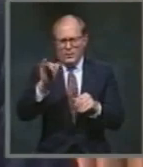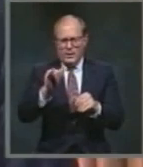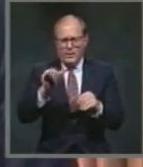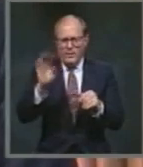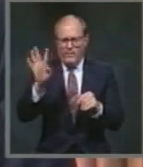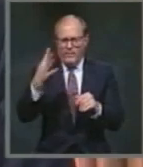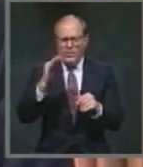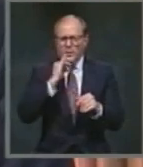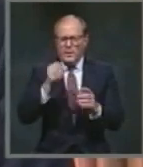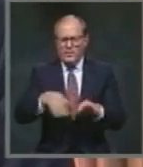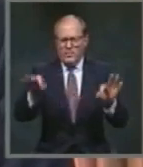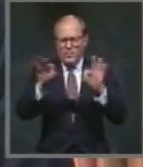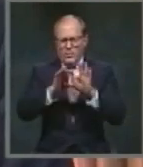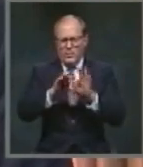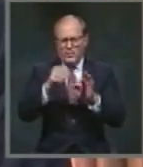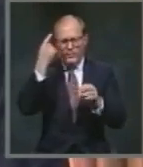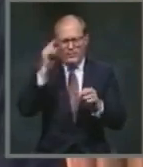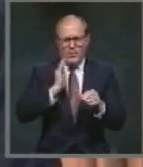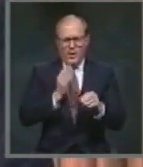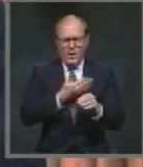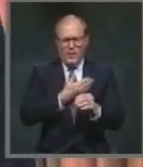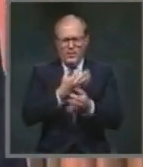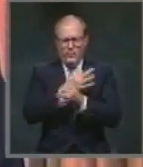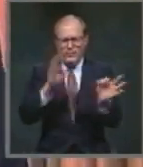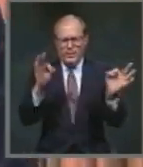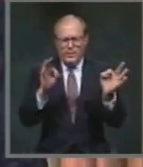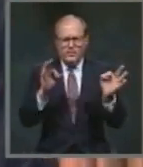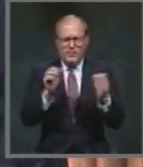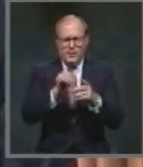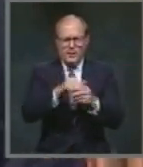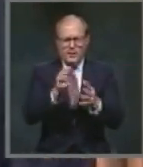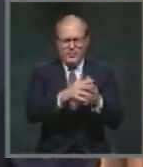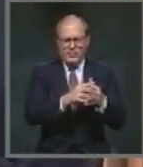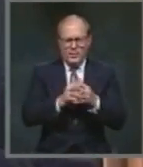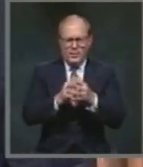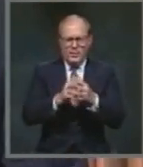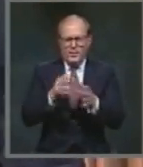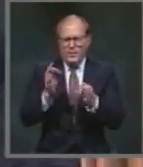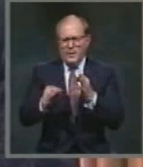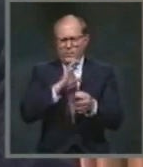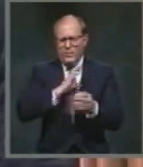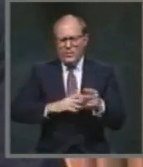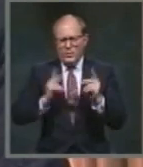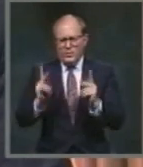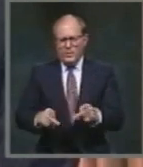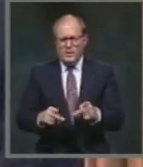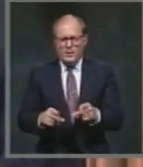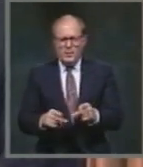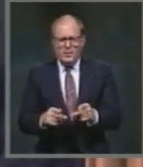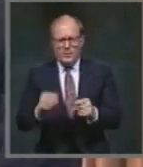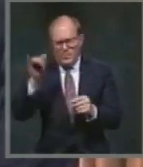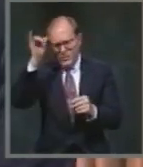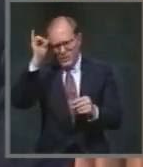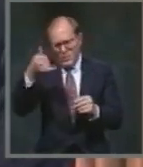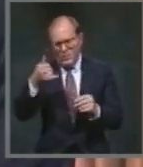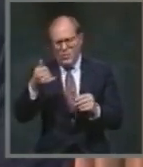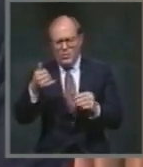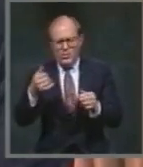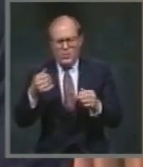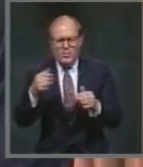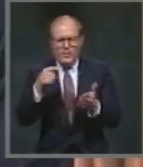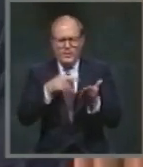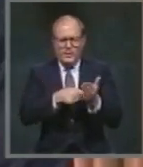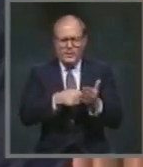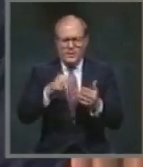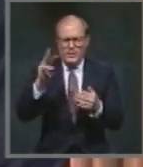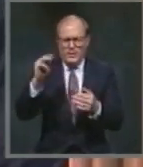annual celebration of our independence. If Christians should neglect his memorial or cease to observe it upon the first day of the